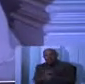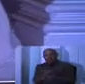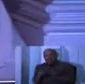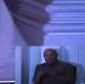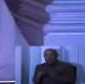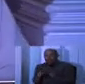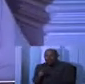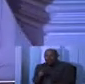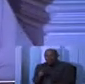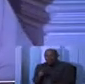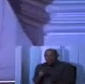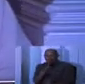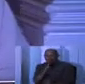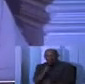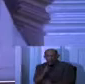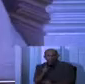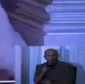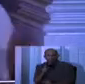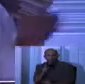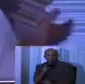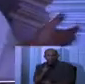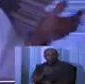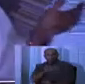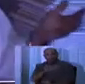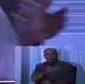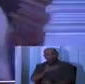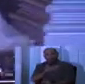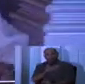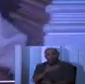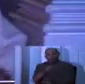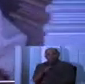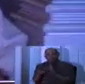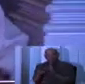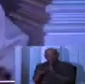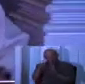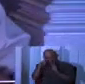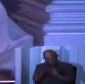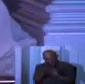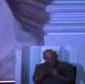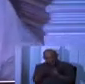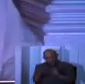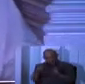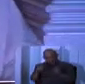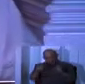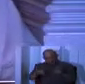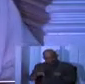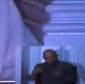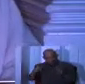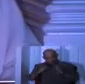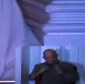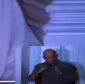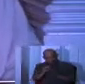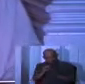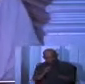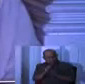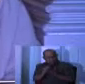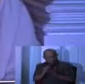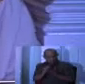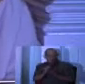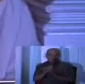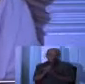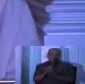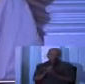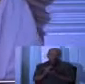just delighted that you have chosen to spend a few moments of your Christmas season, your holiday season, that holy